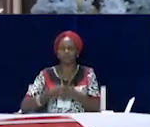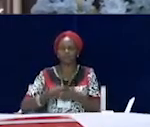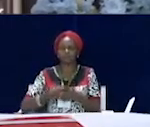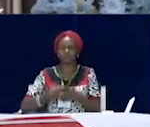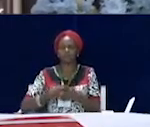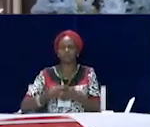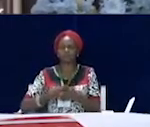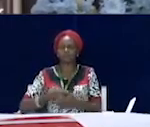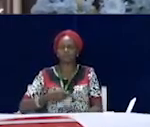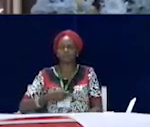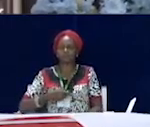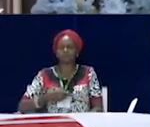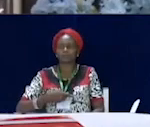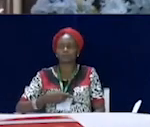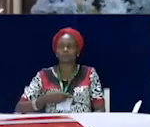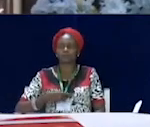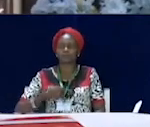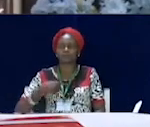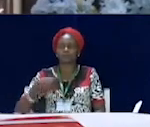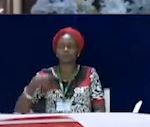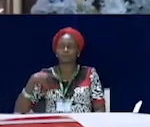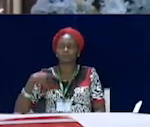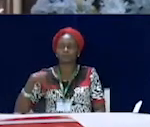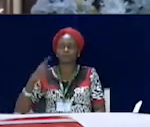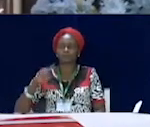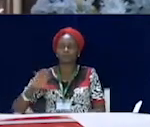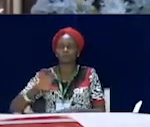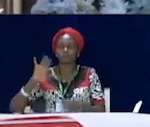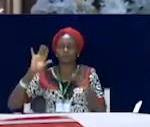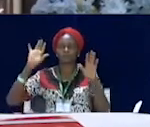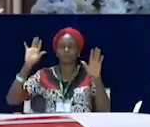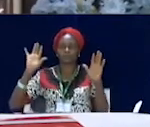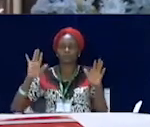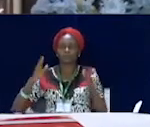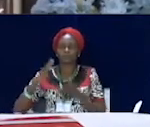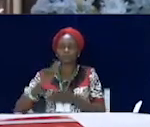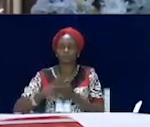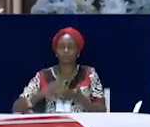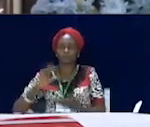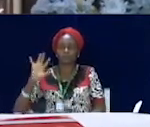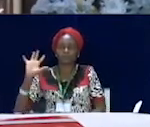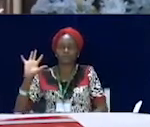we'll be dealing with Wonderful Part 5,